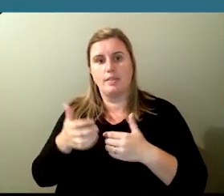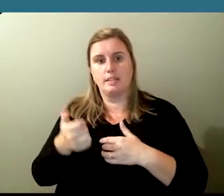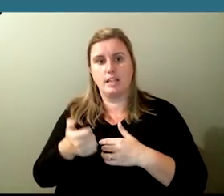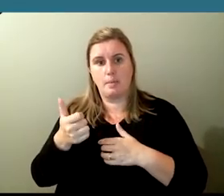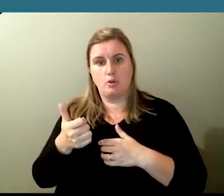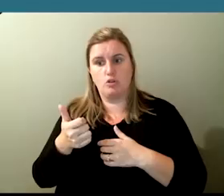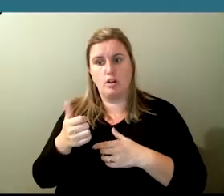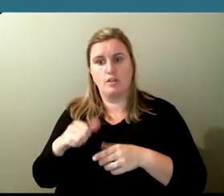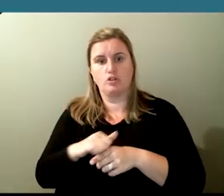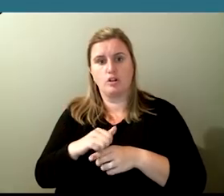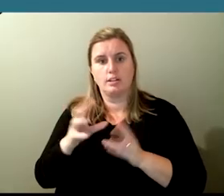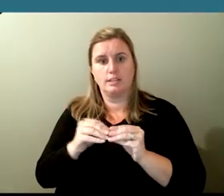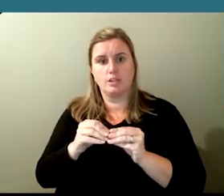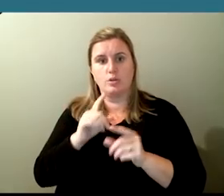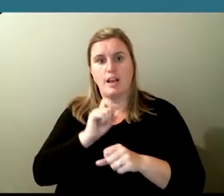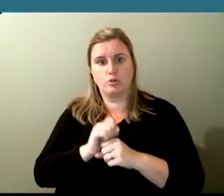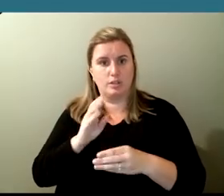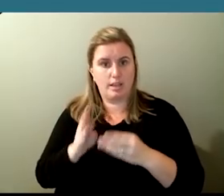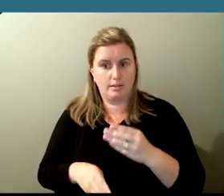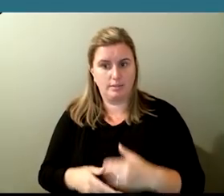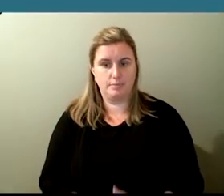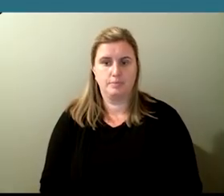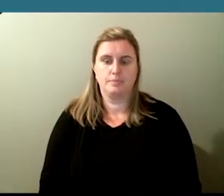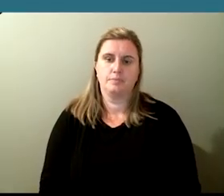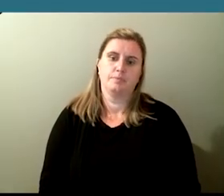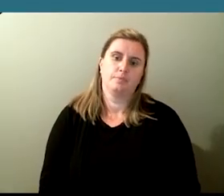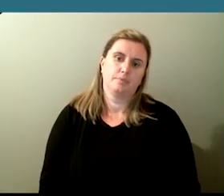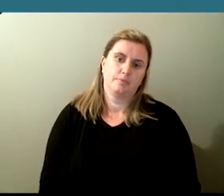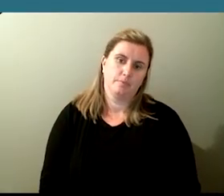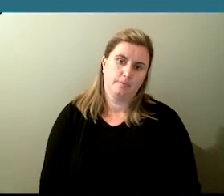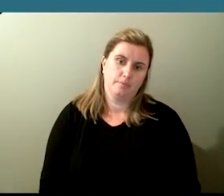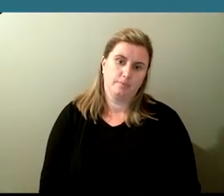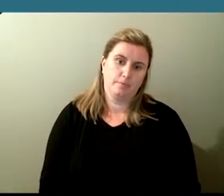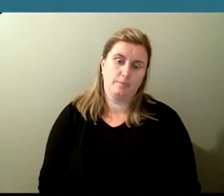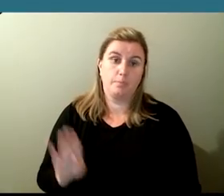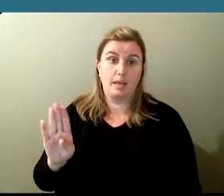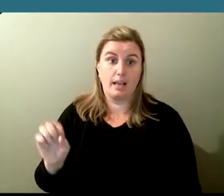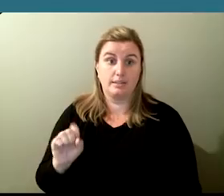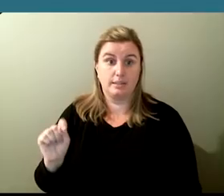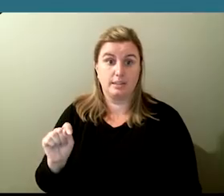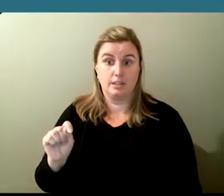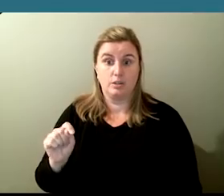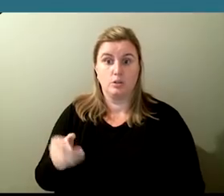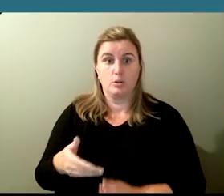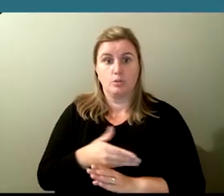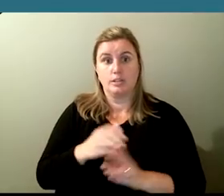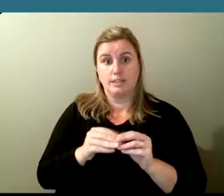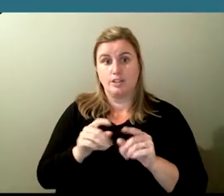the training session would have actually ended. For BST, it was pre-session, as